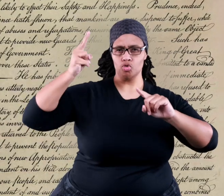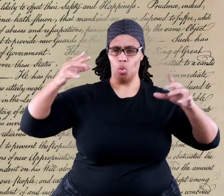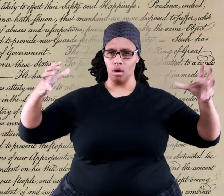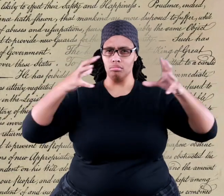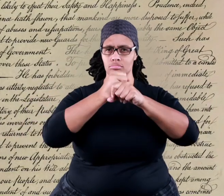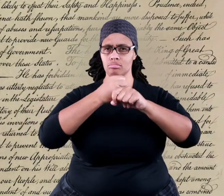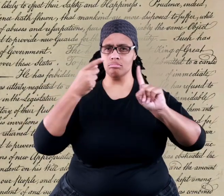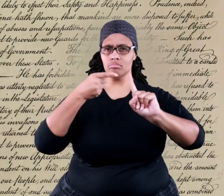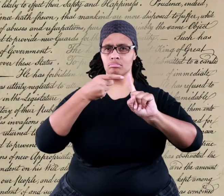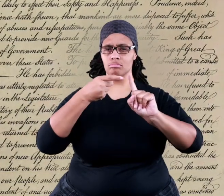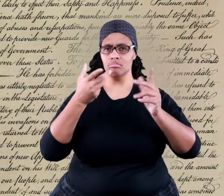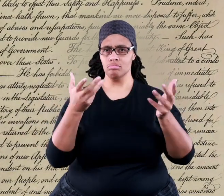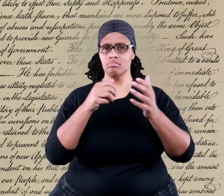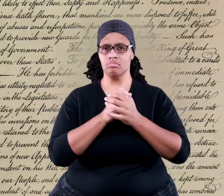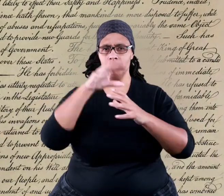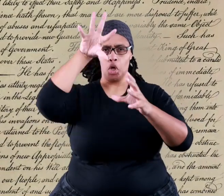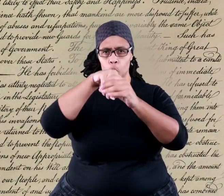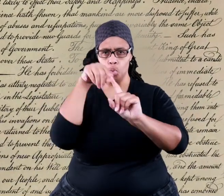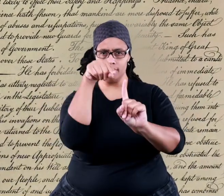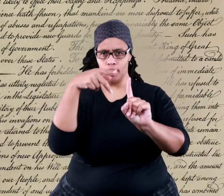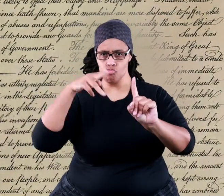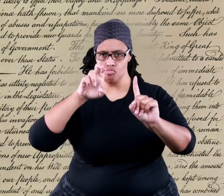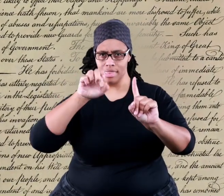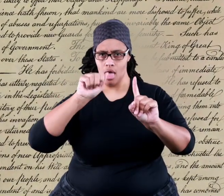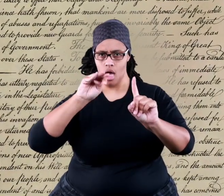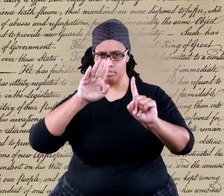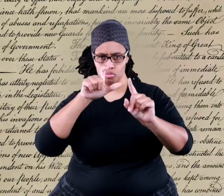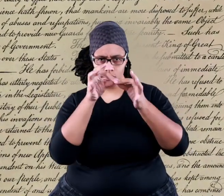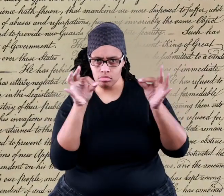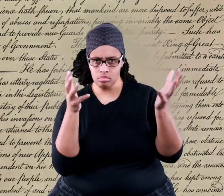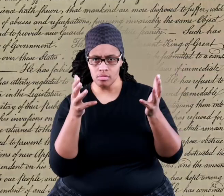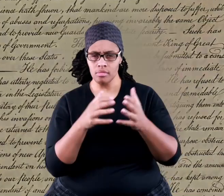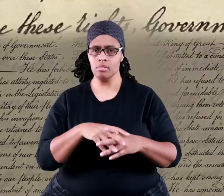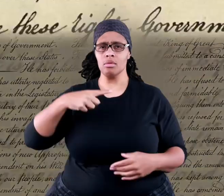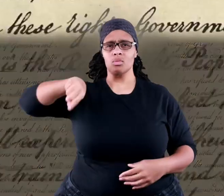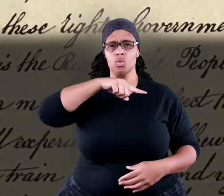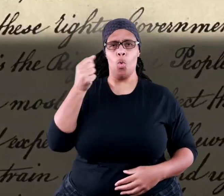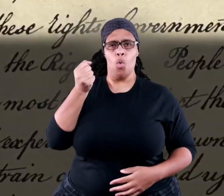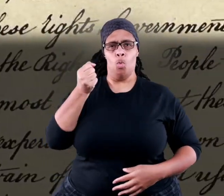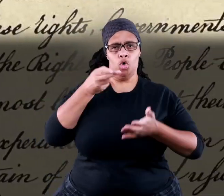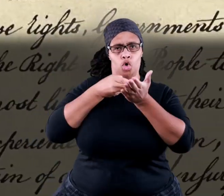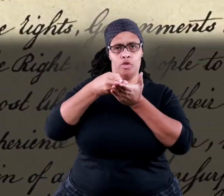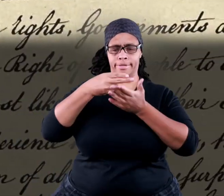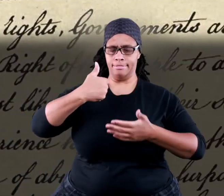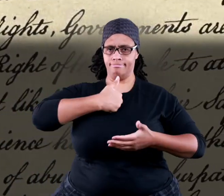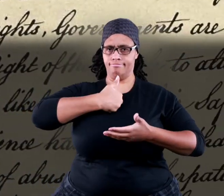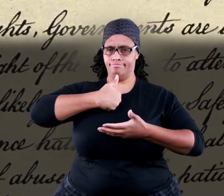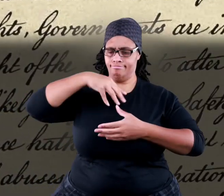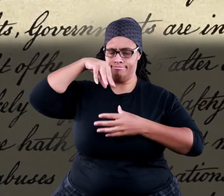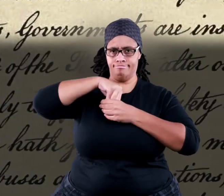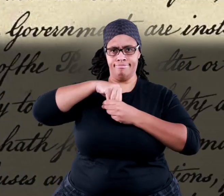history summed up what they wanted. It is included in the preamble, and it says, "We hold these